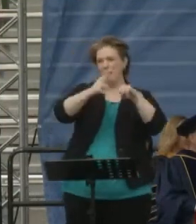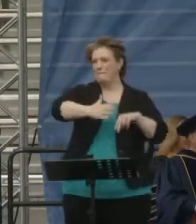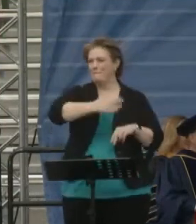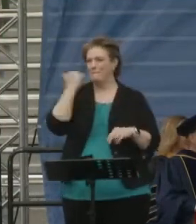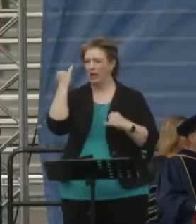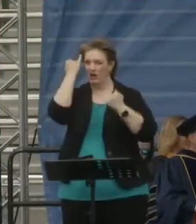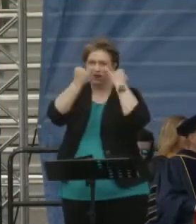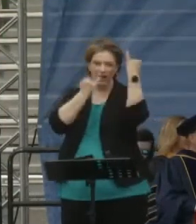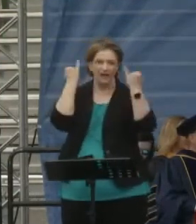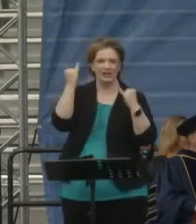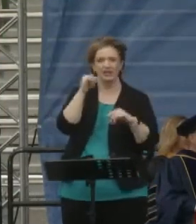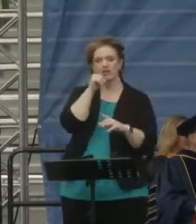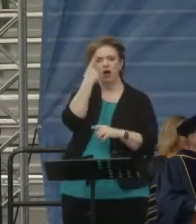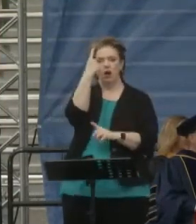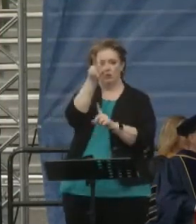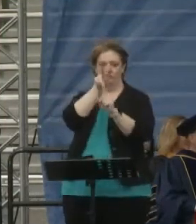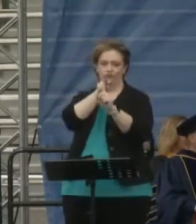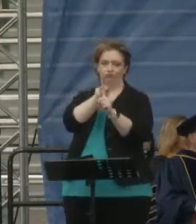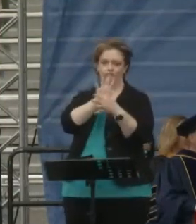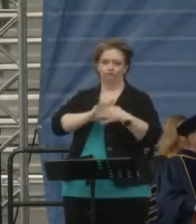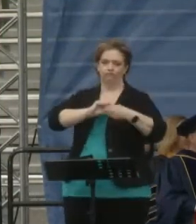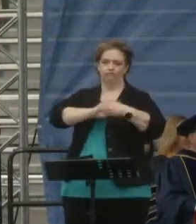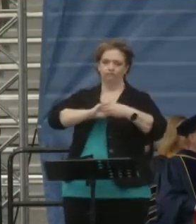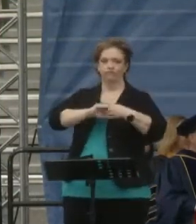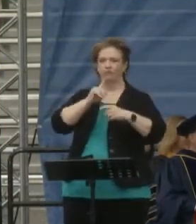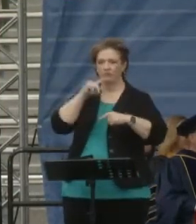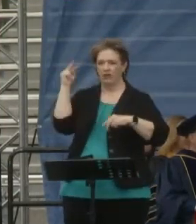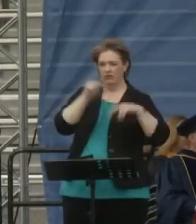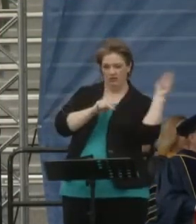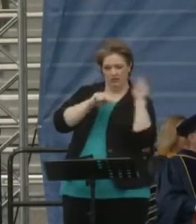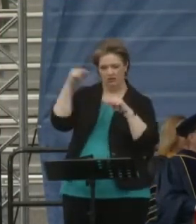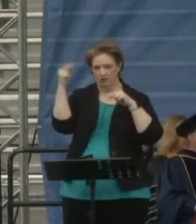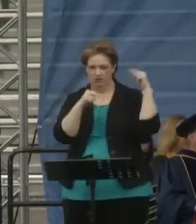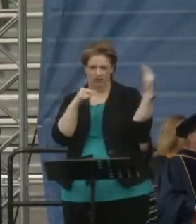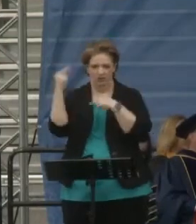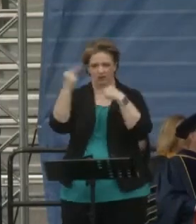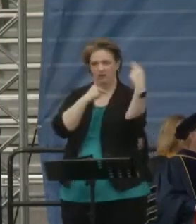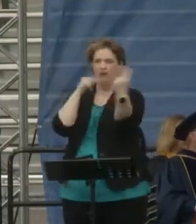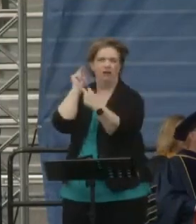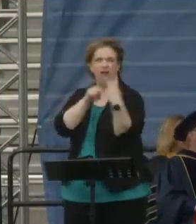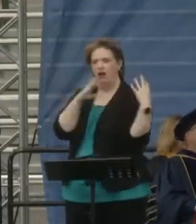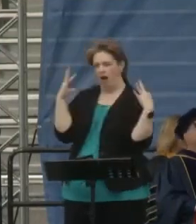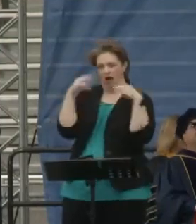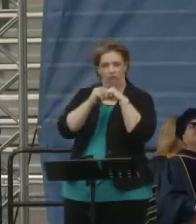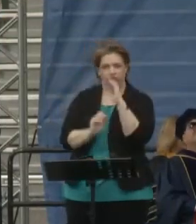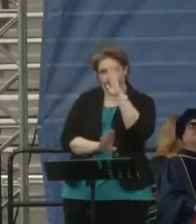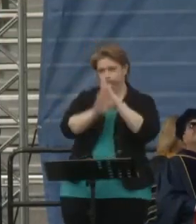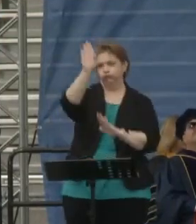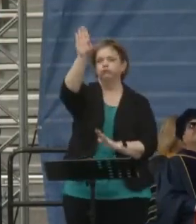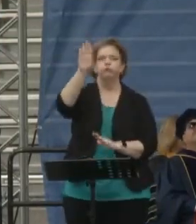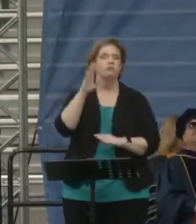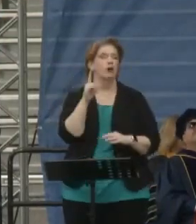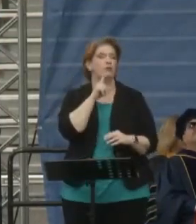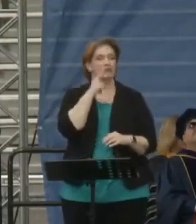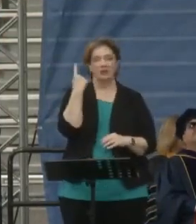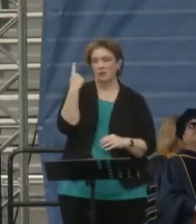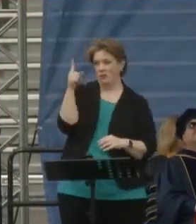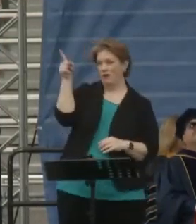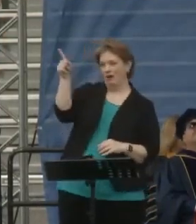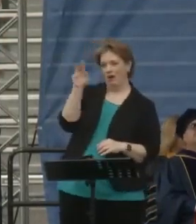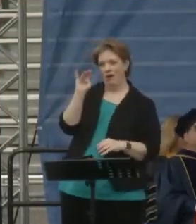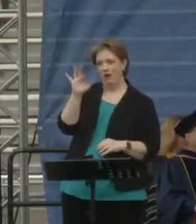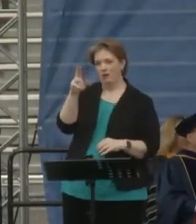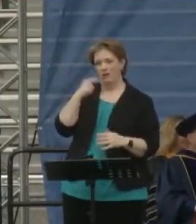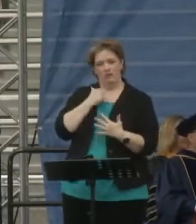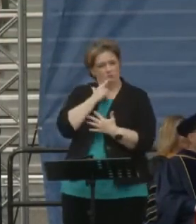hearing everyone's voice. One of the things I love about Micron's team is seeing the tremendous power of that diversity. It is